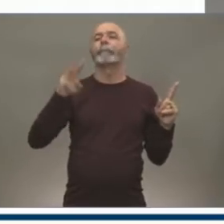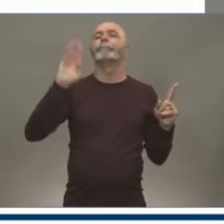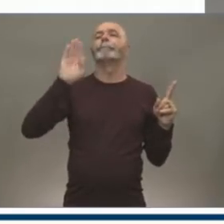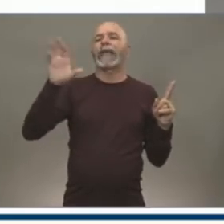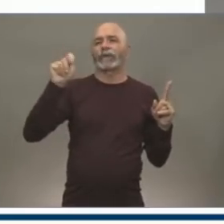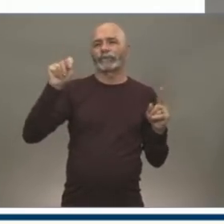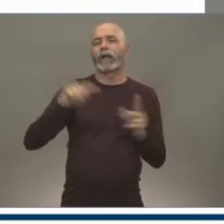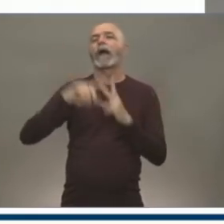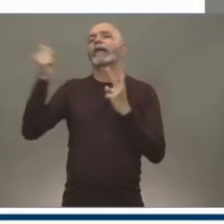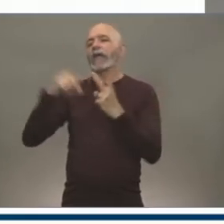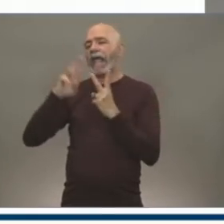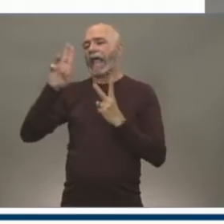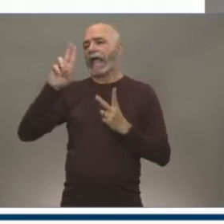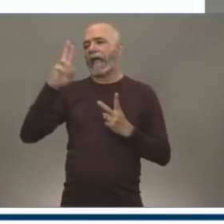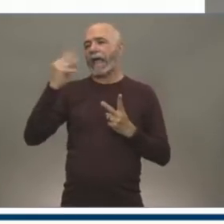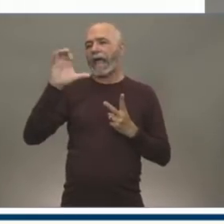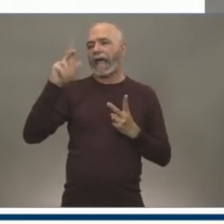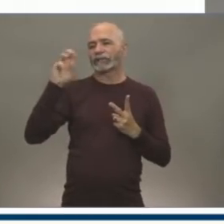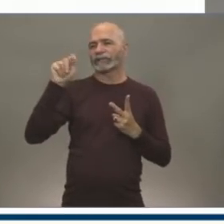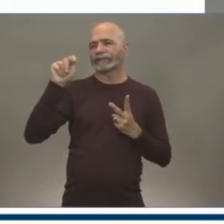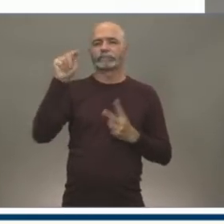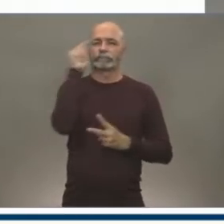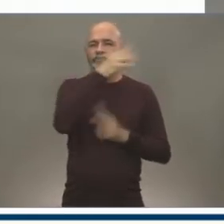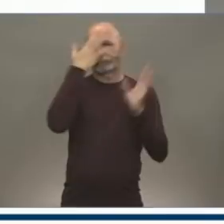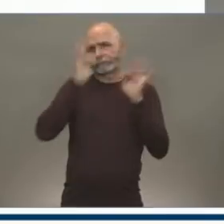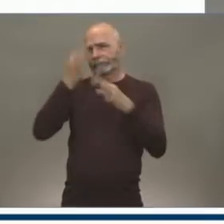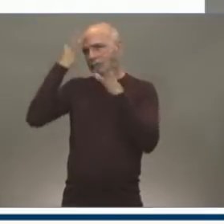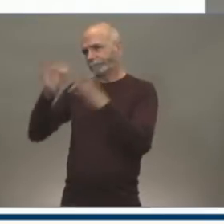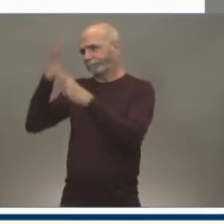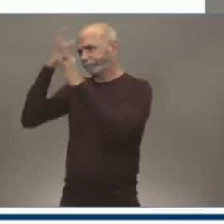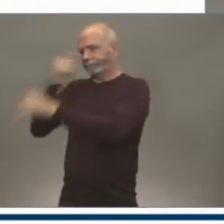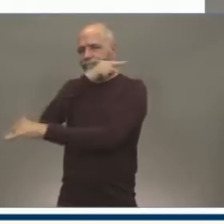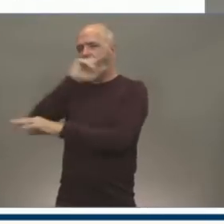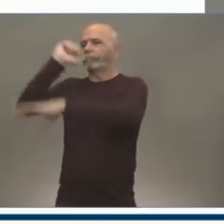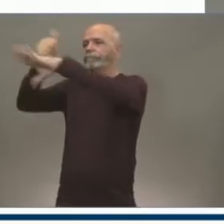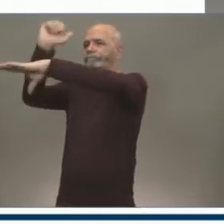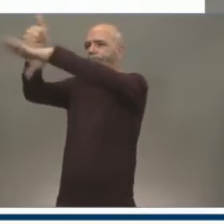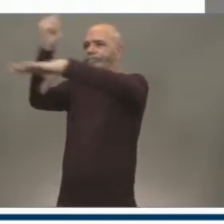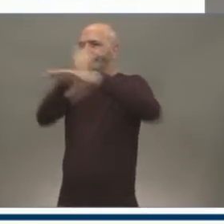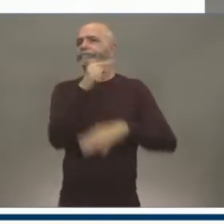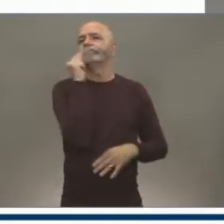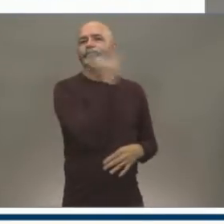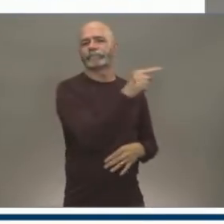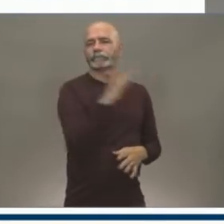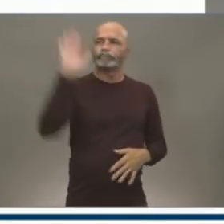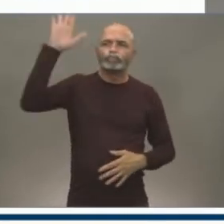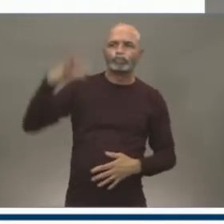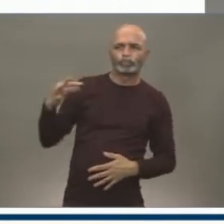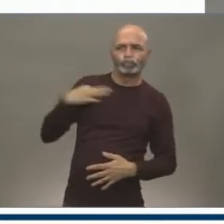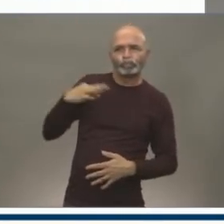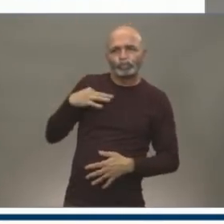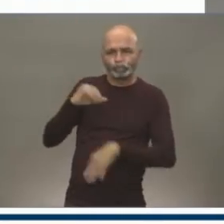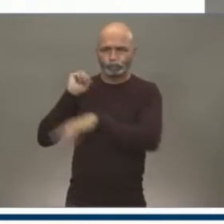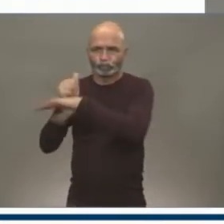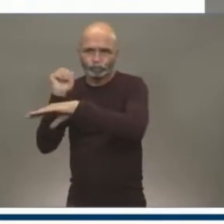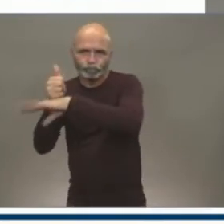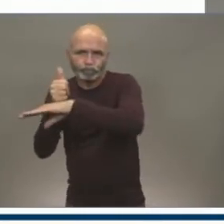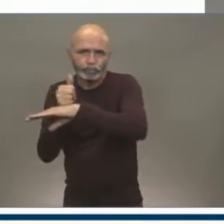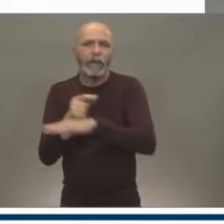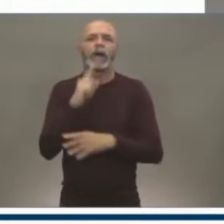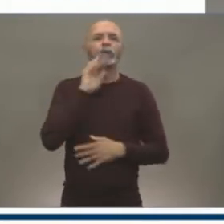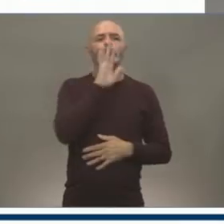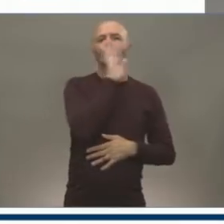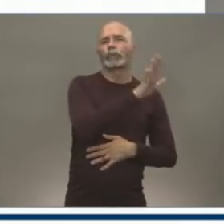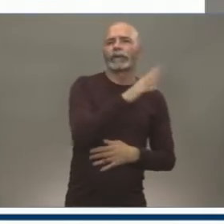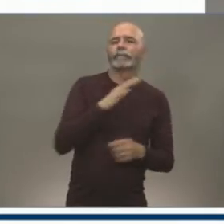media as well. And lots of the volunteers are doing it. People who are waiting in line are using their social media. That's the way the world is.